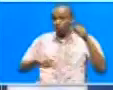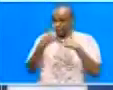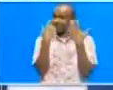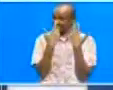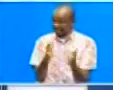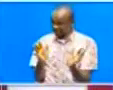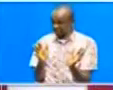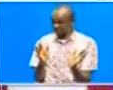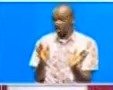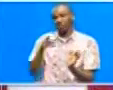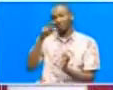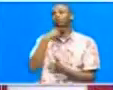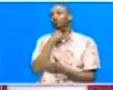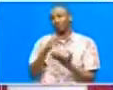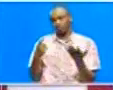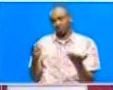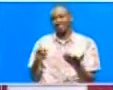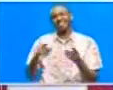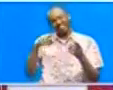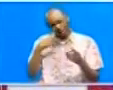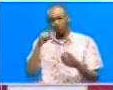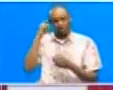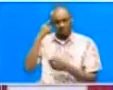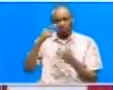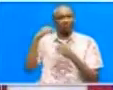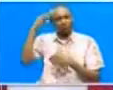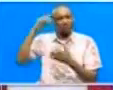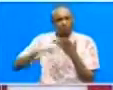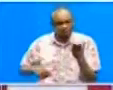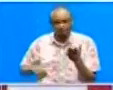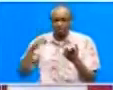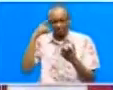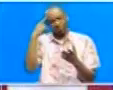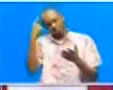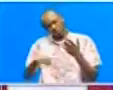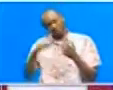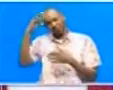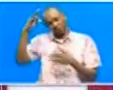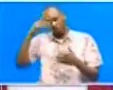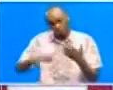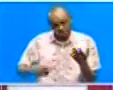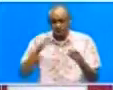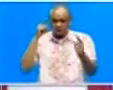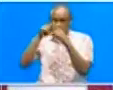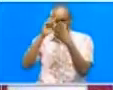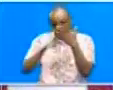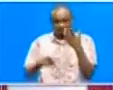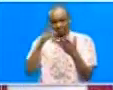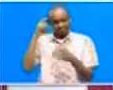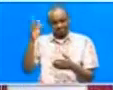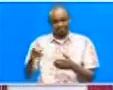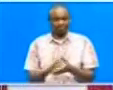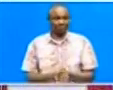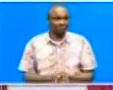you. Mm-hmm. And you know, I'd like us to just, you know, take a peek into the future. Where do you think you will be in this industry? What's your goal? What's your dream?